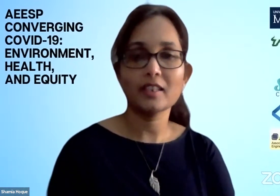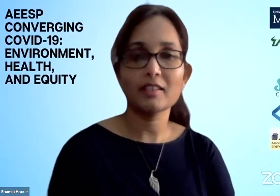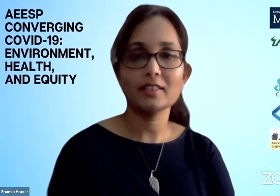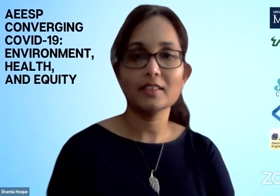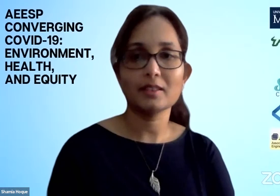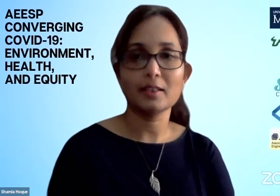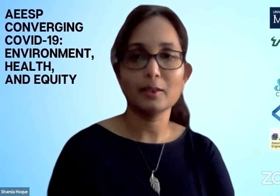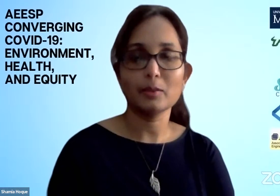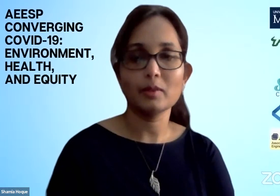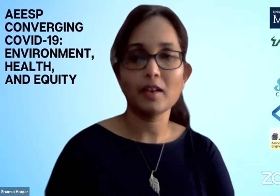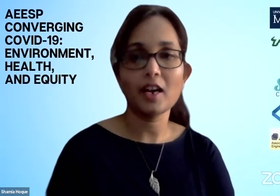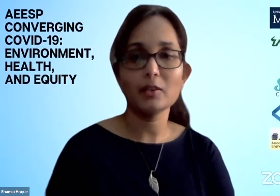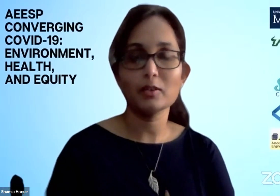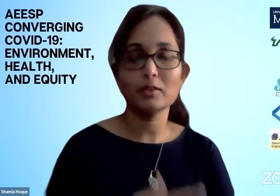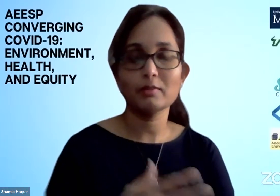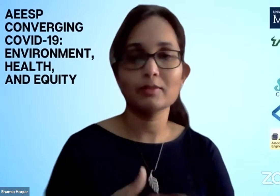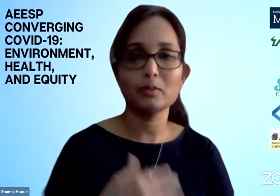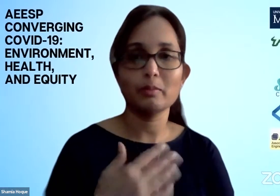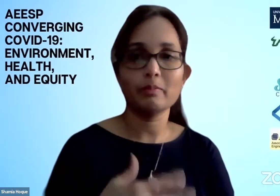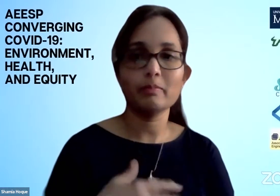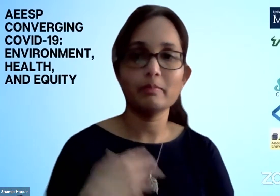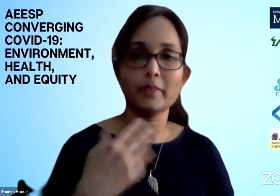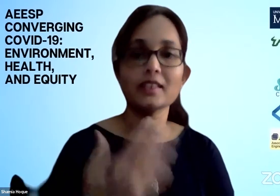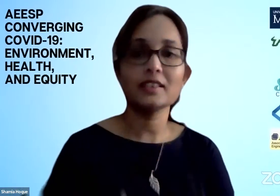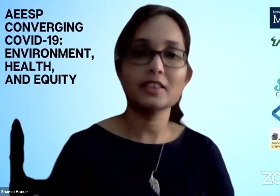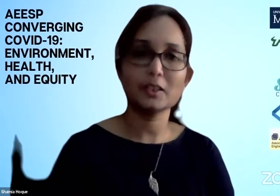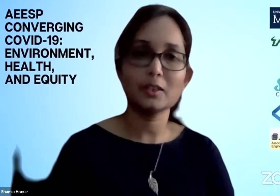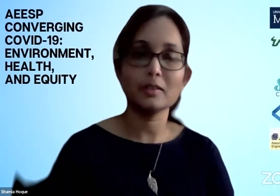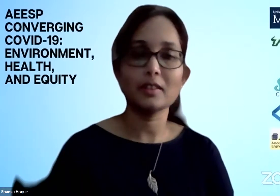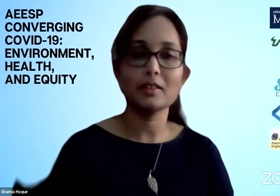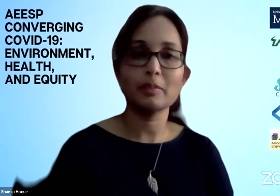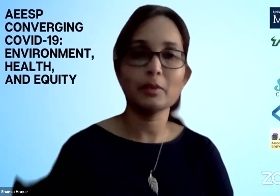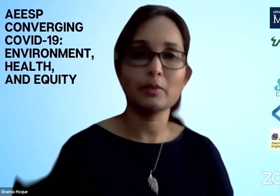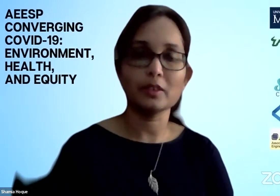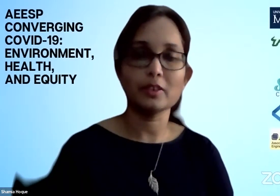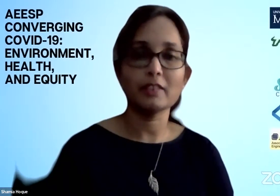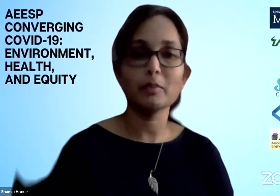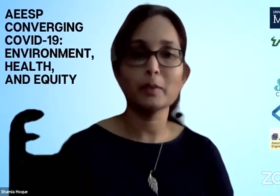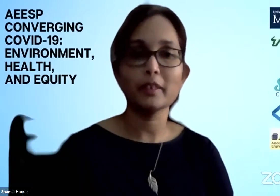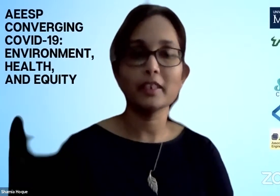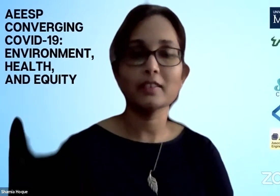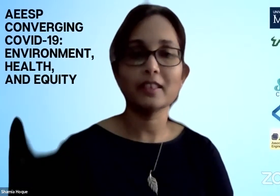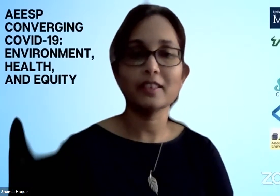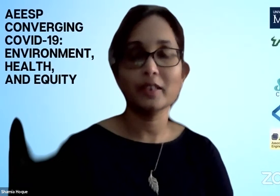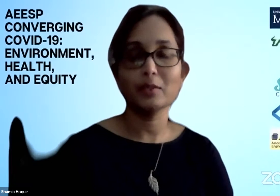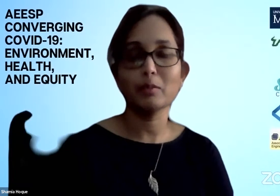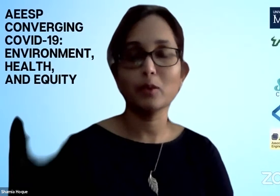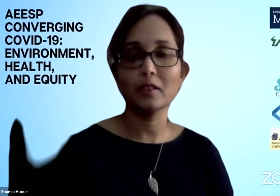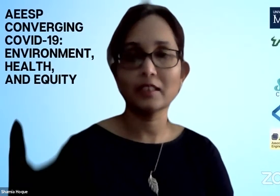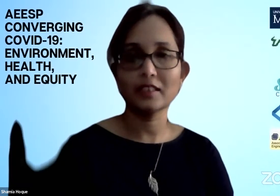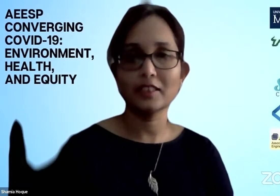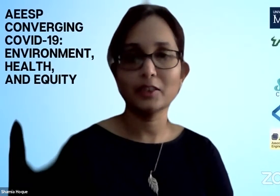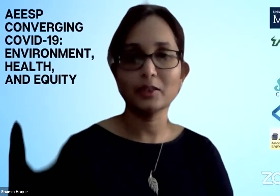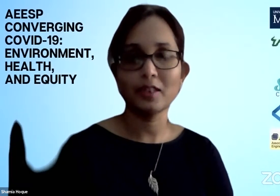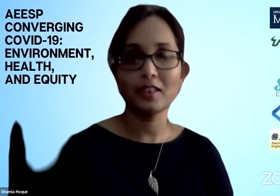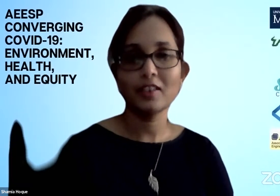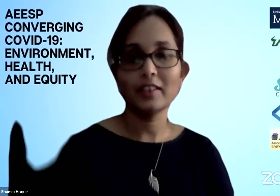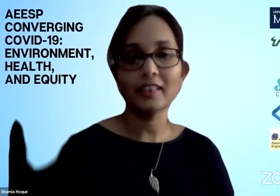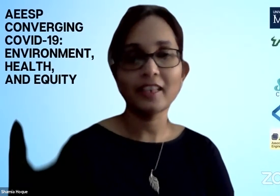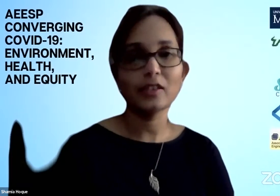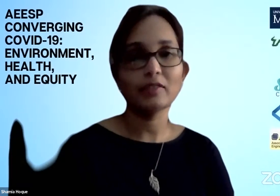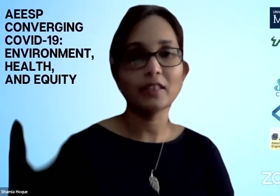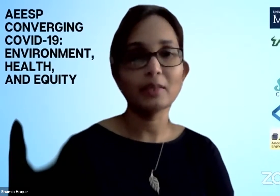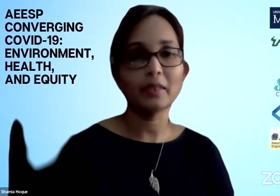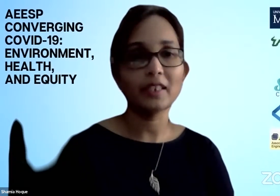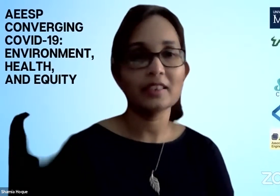also points out just how to present it to people, to general public, so that they don't get bored listening to